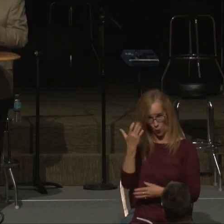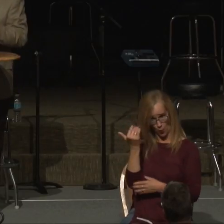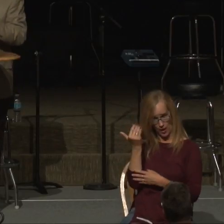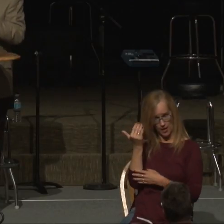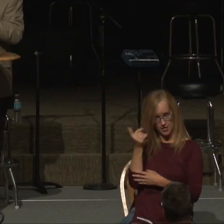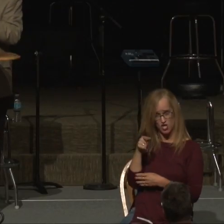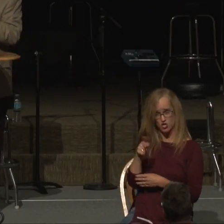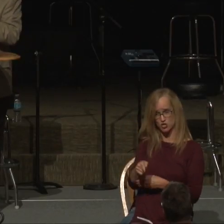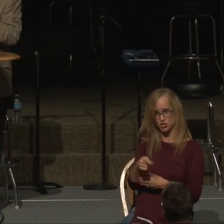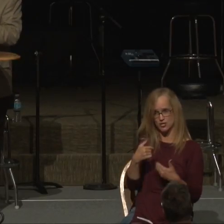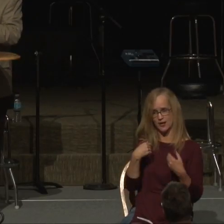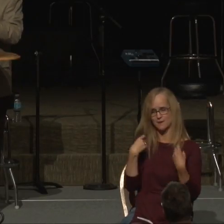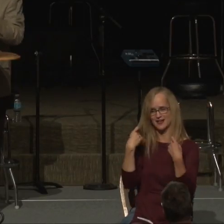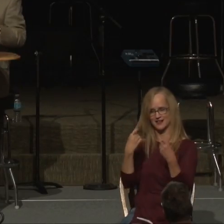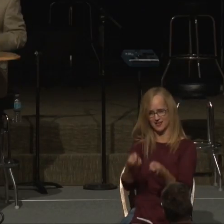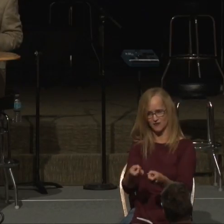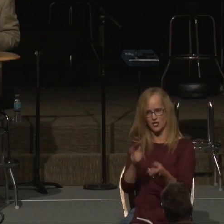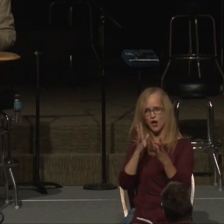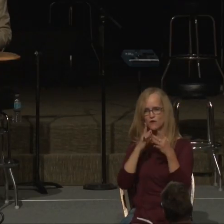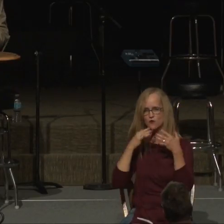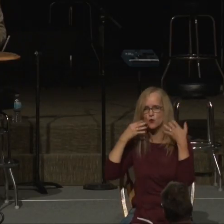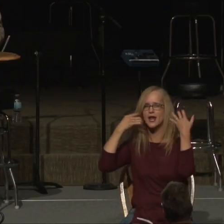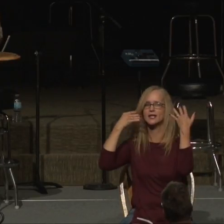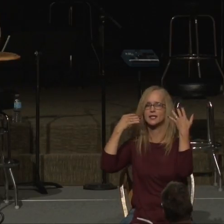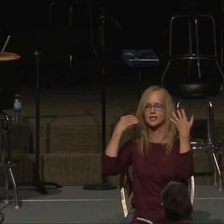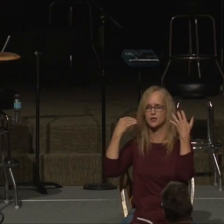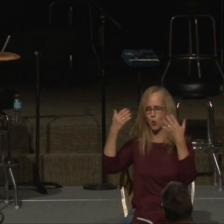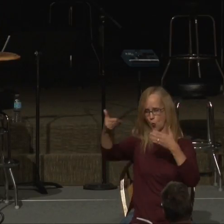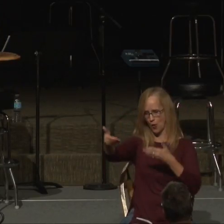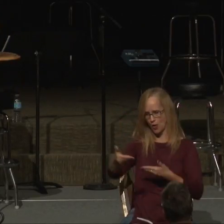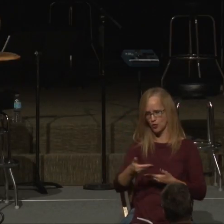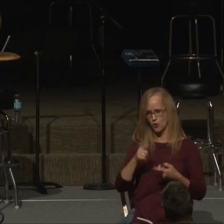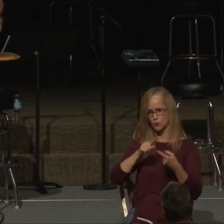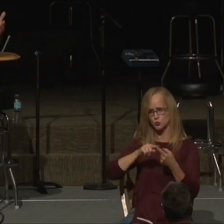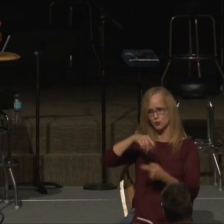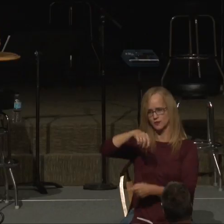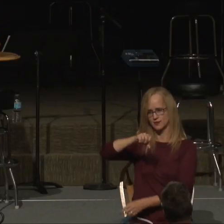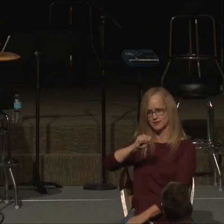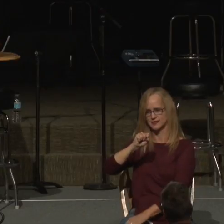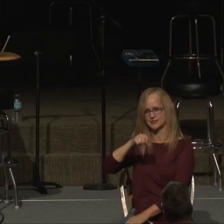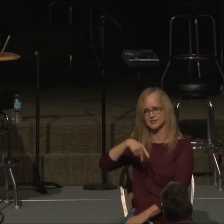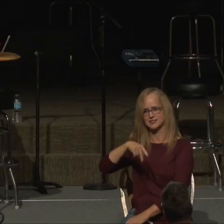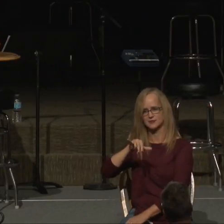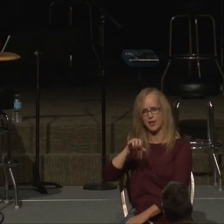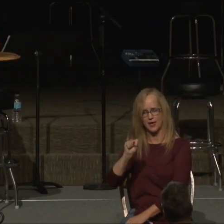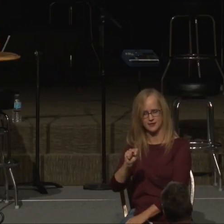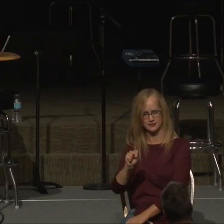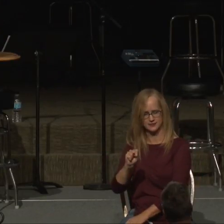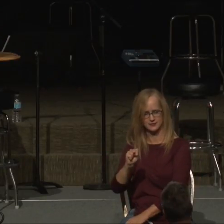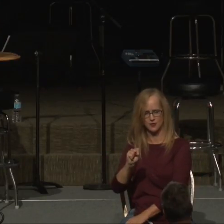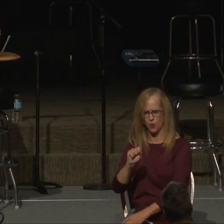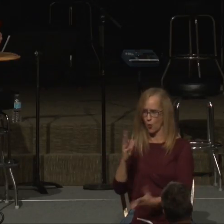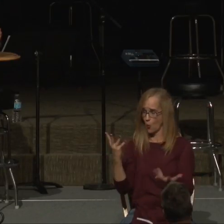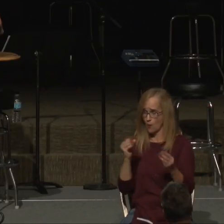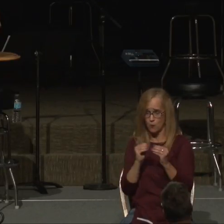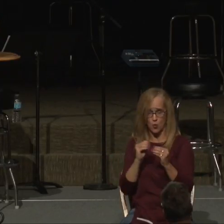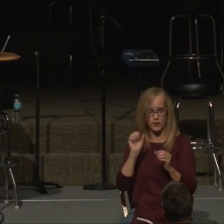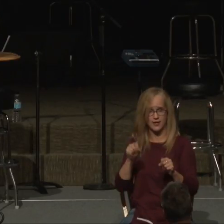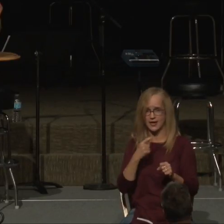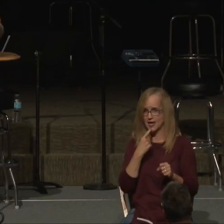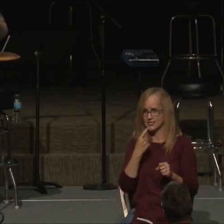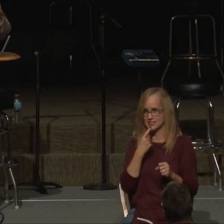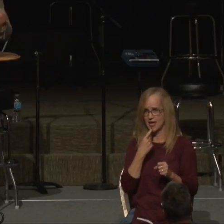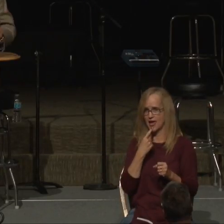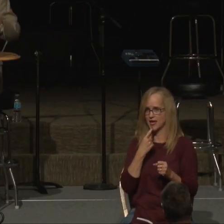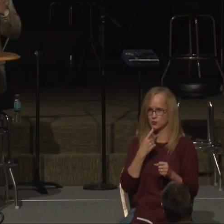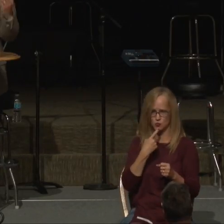a friendly welcome to the spies. And what more shall I say? For the time would fail me to tell